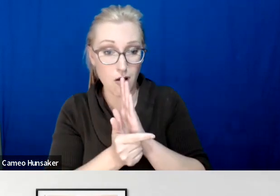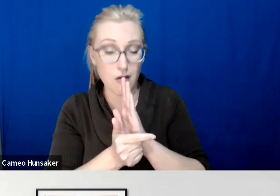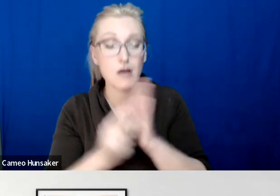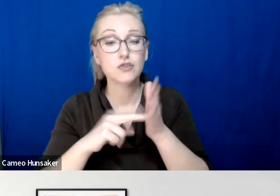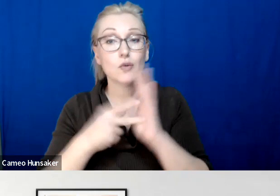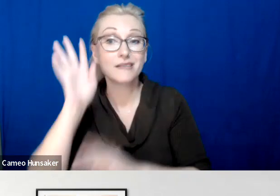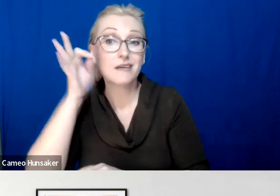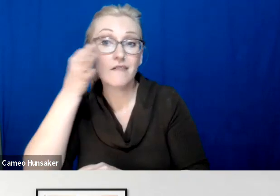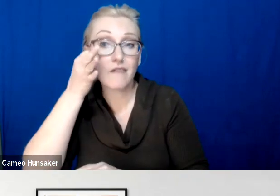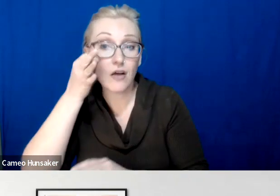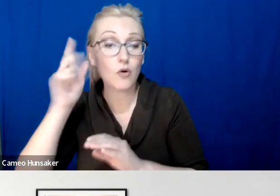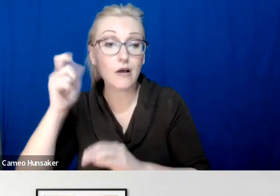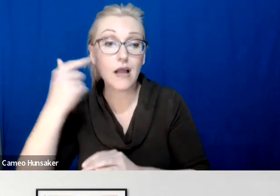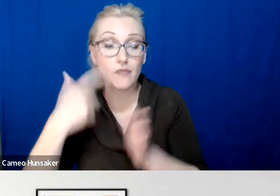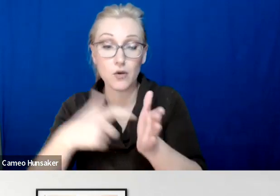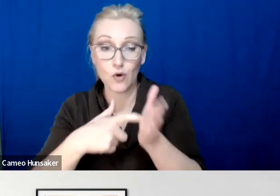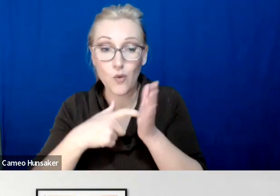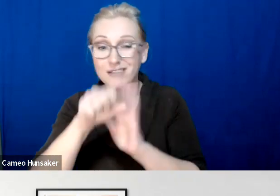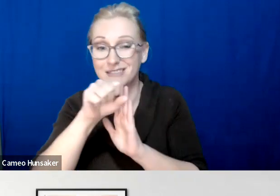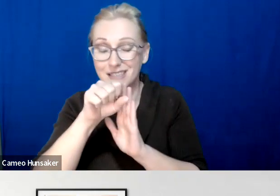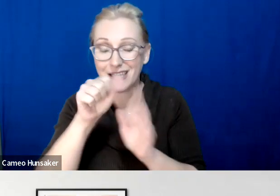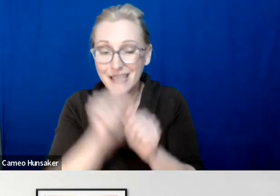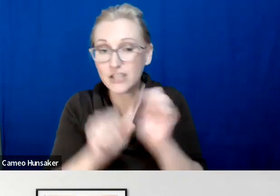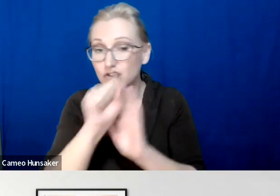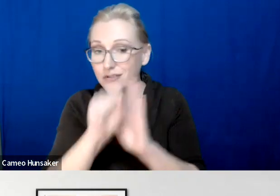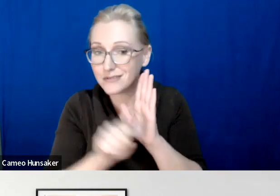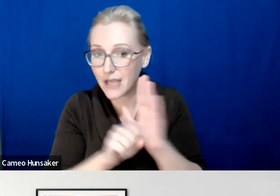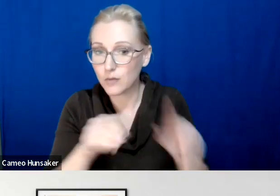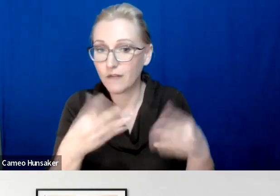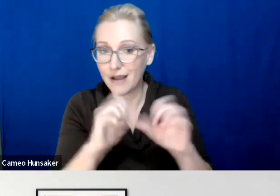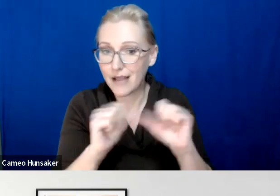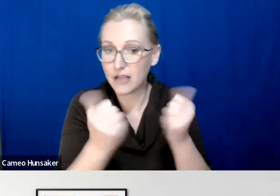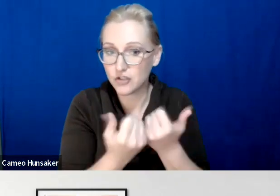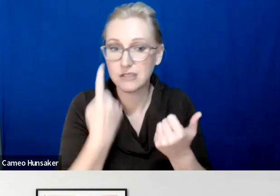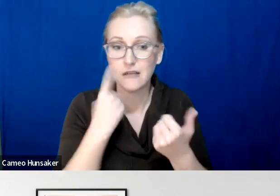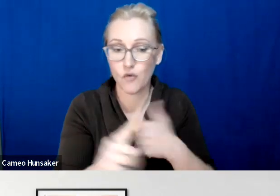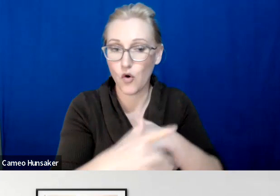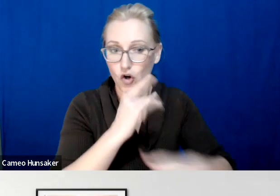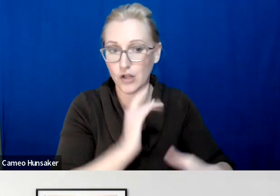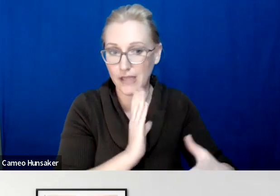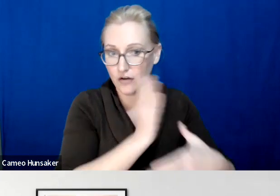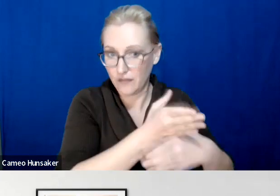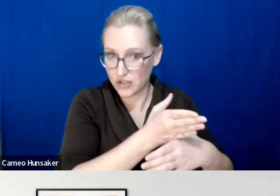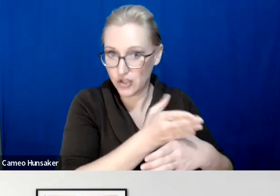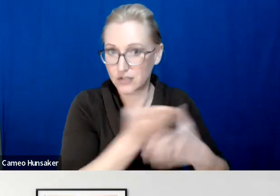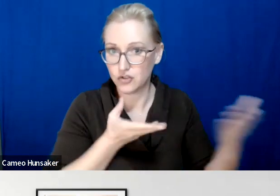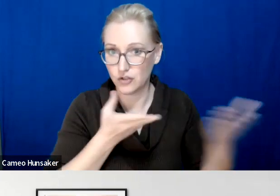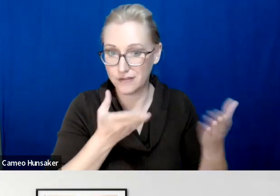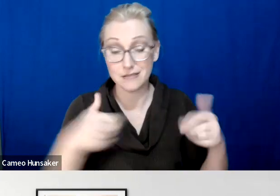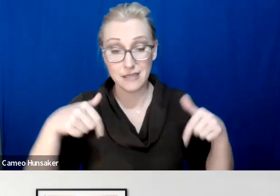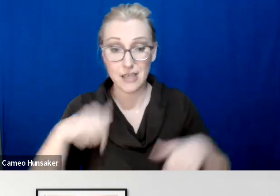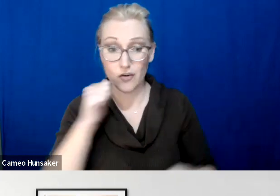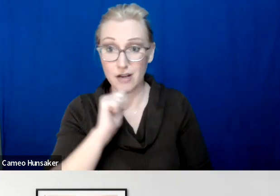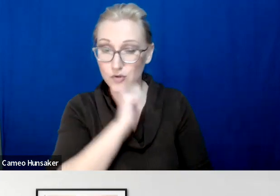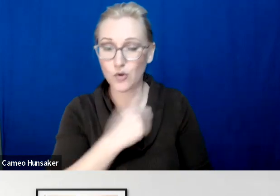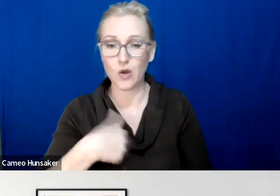designate an agency to provide early intervention services. In Arizona, we kind of created our own. It's called